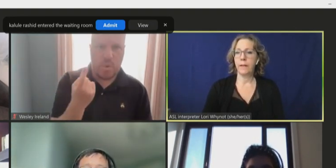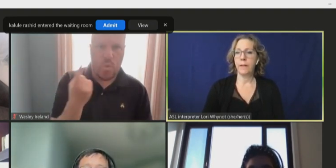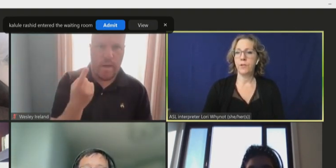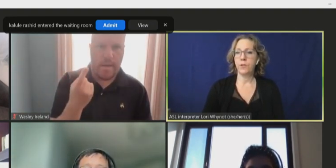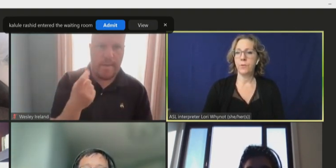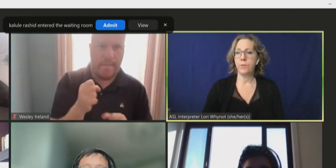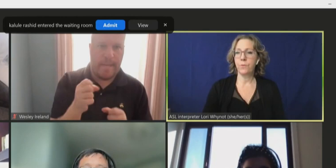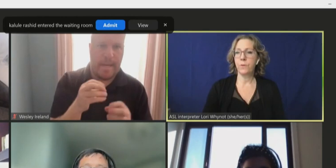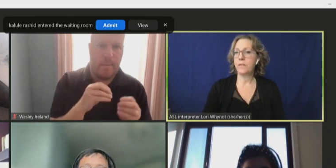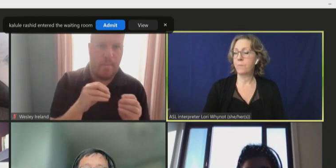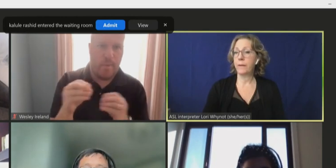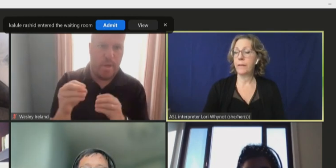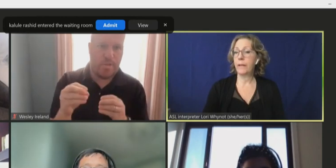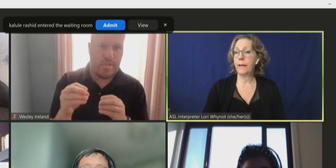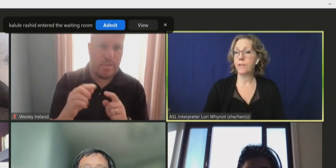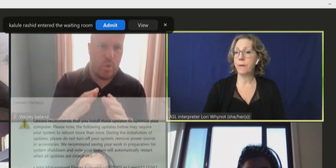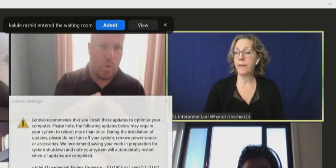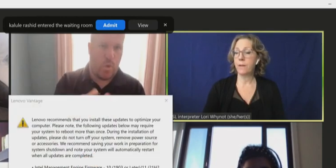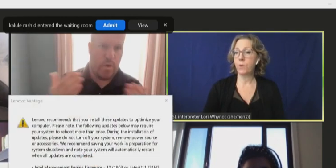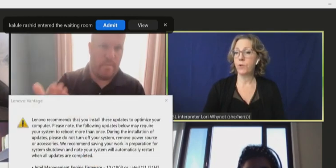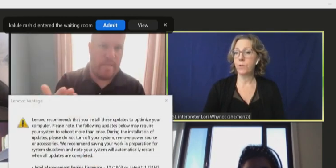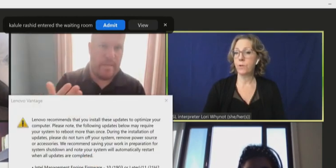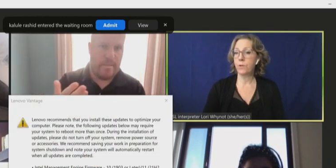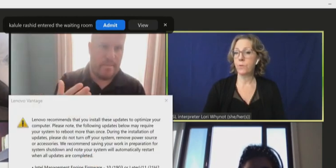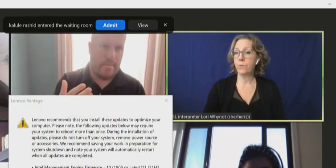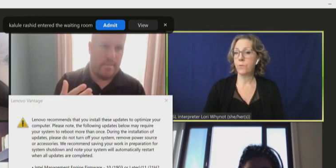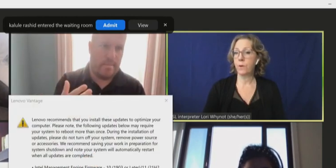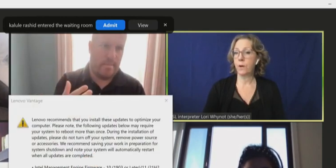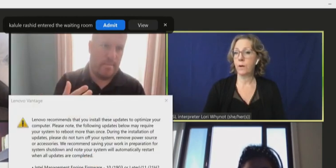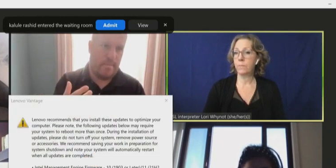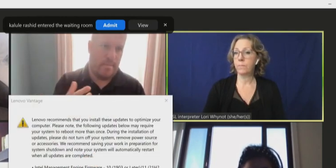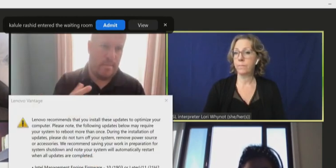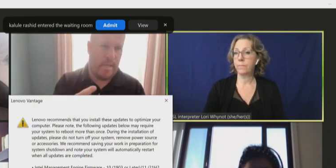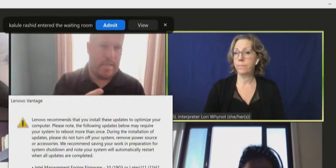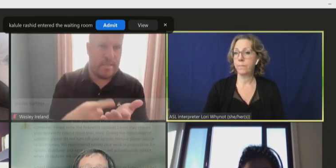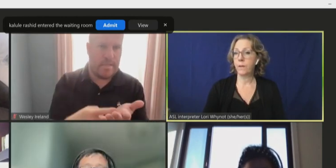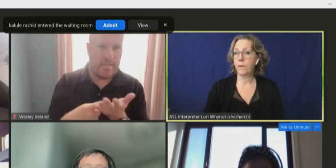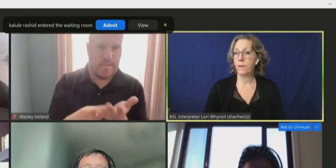I'd like to, would somebody like to make a motion to